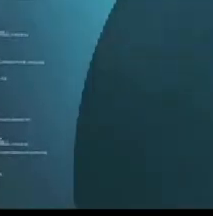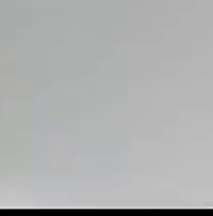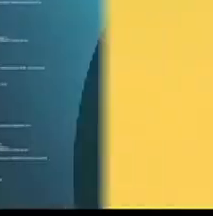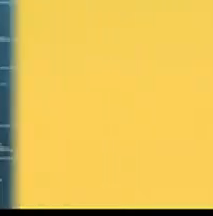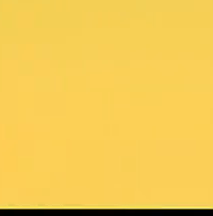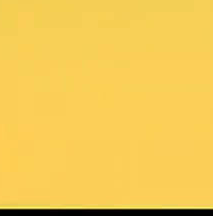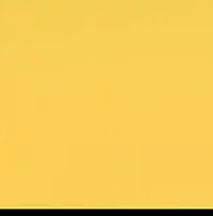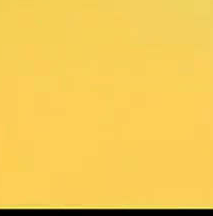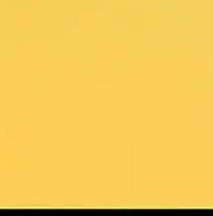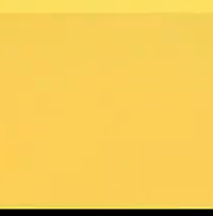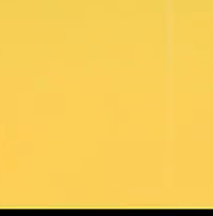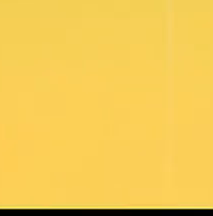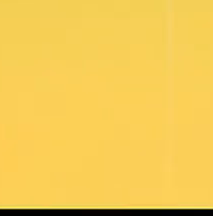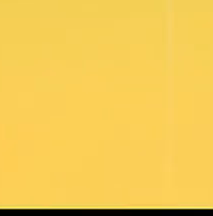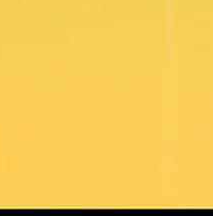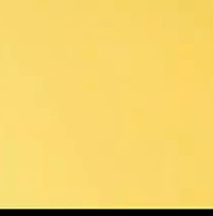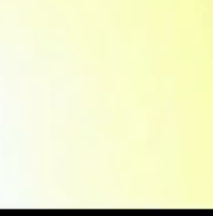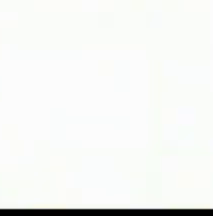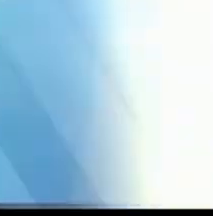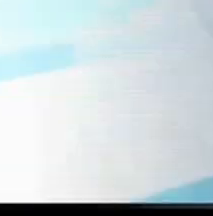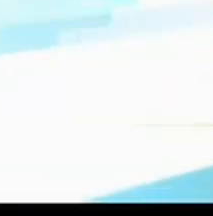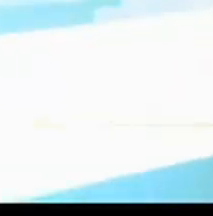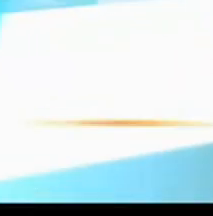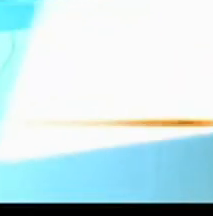Now in HD.